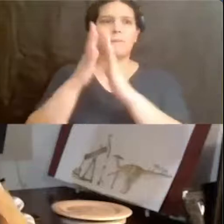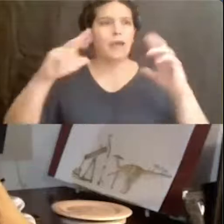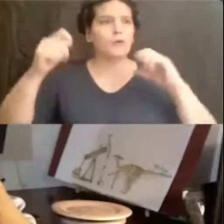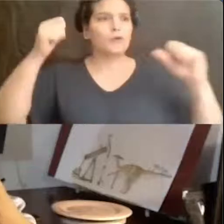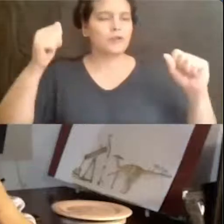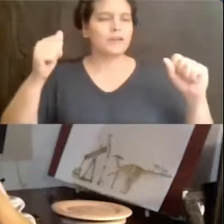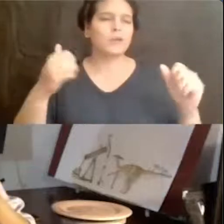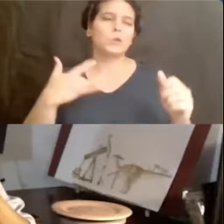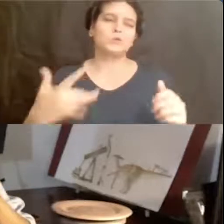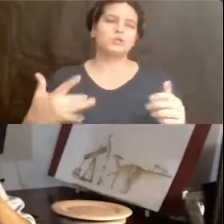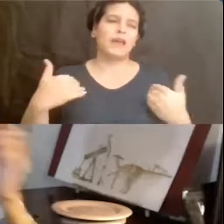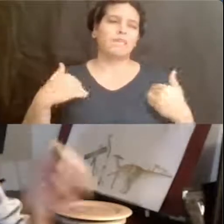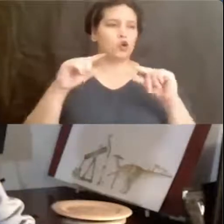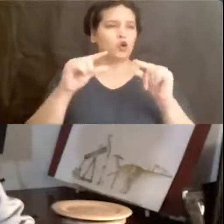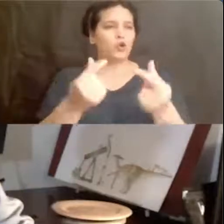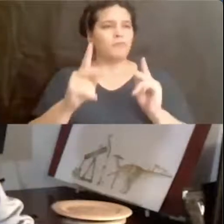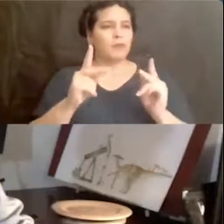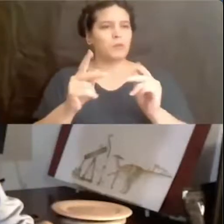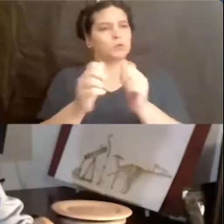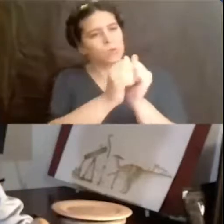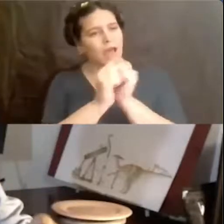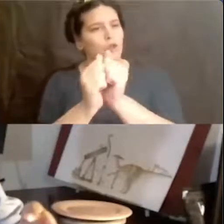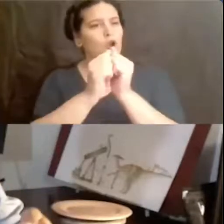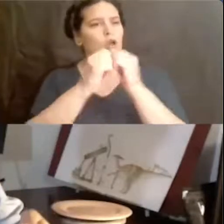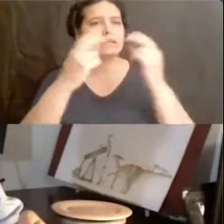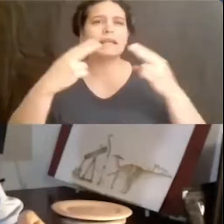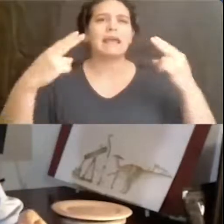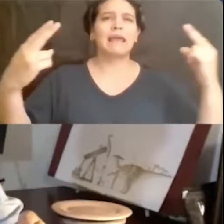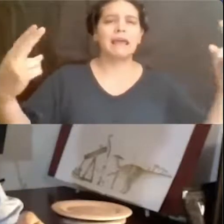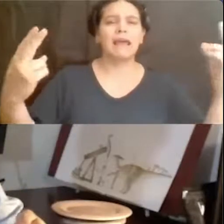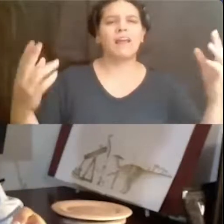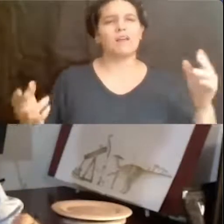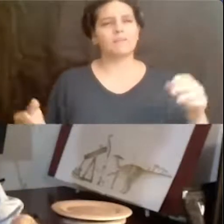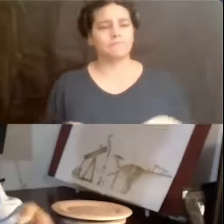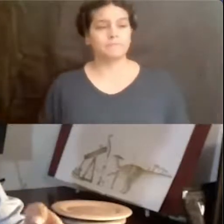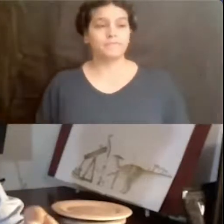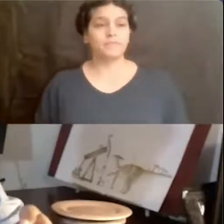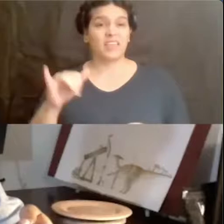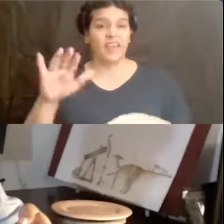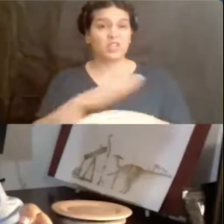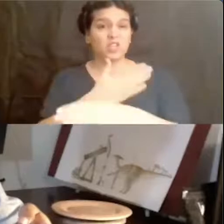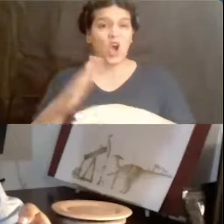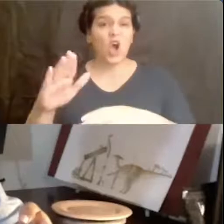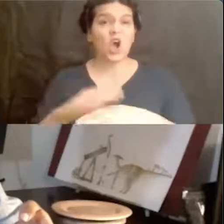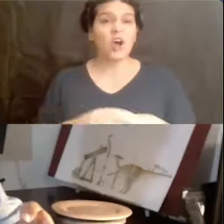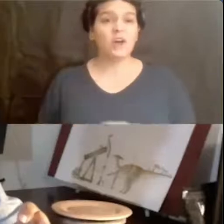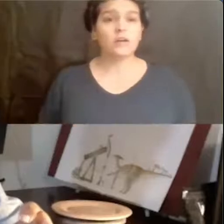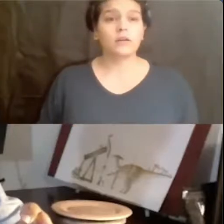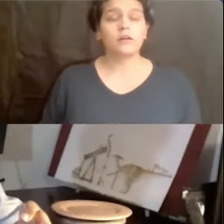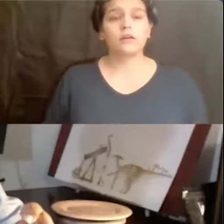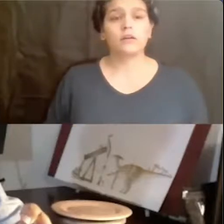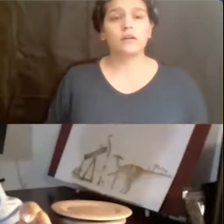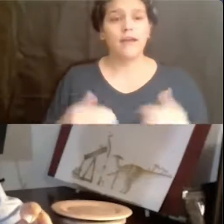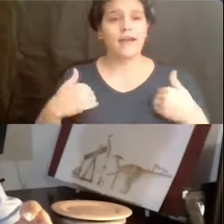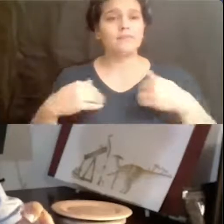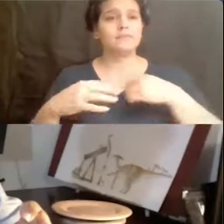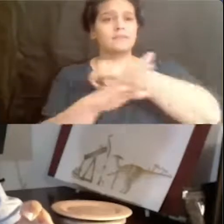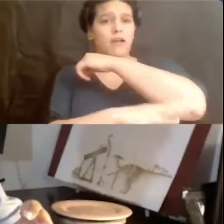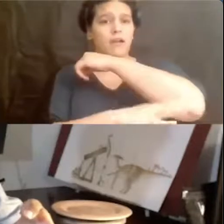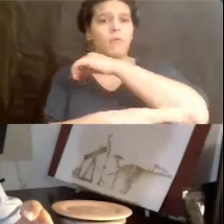it. But that song actually, it says away away